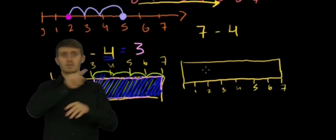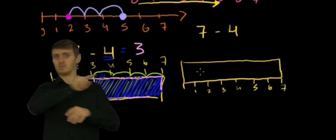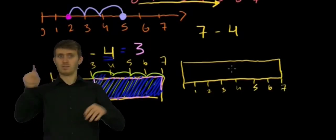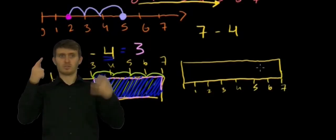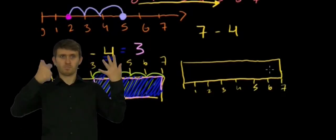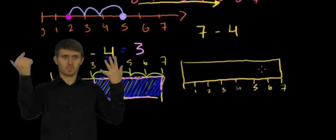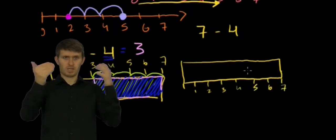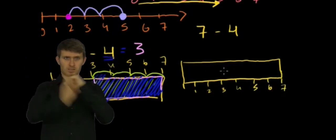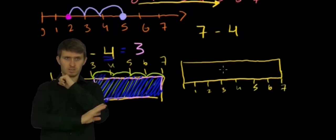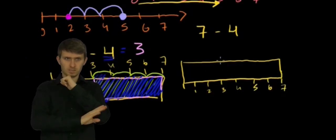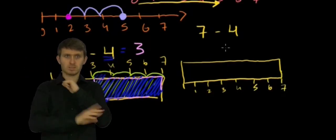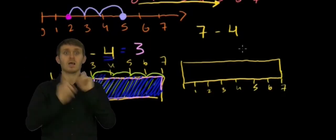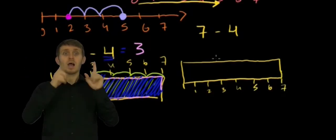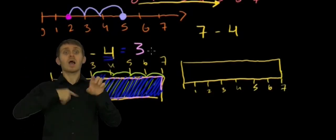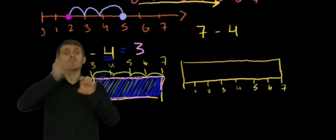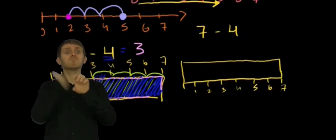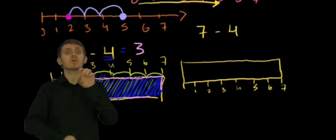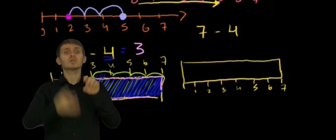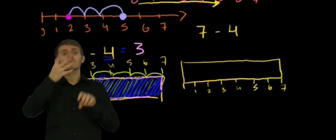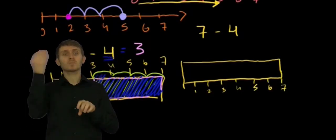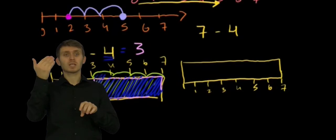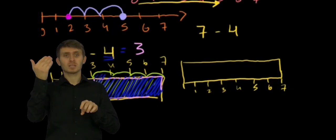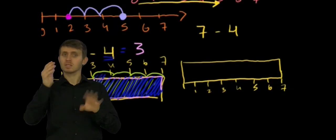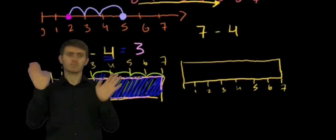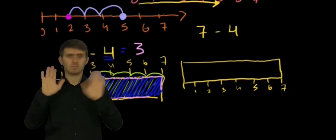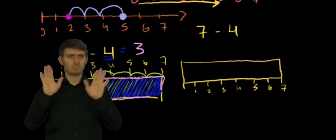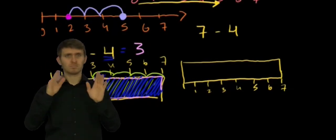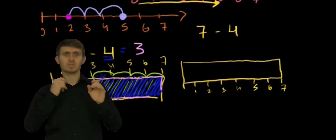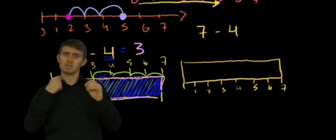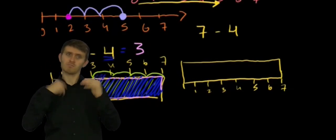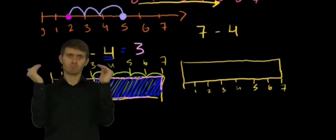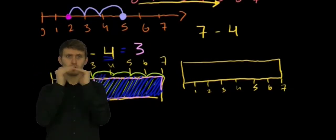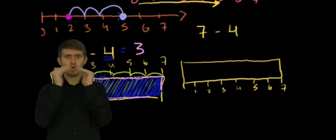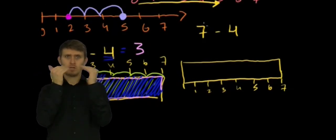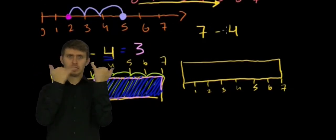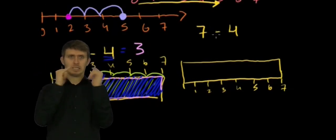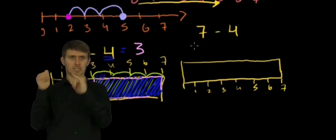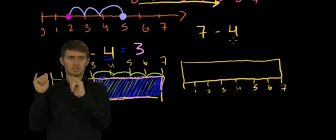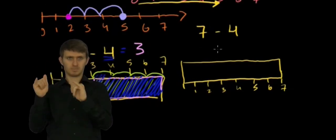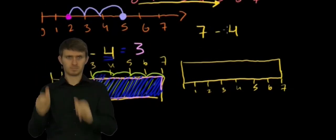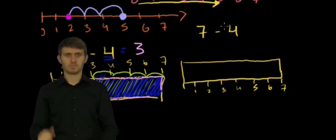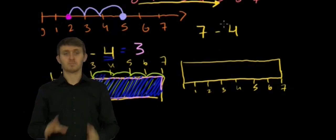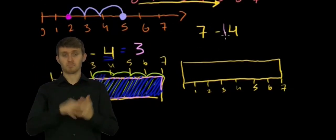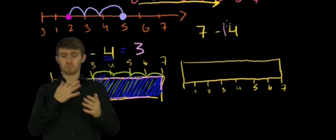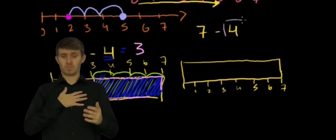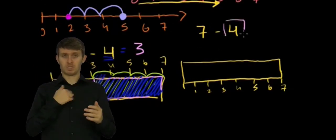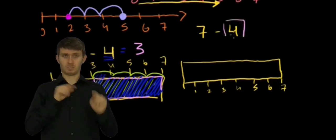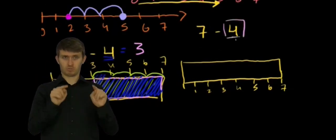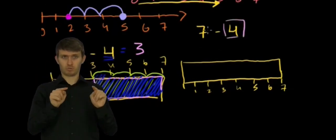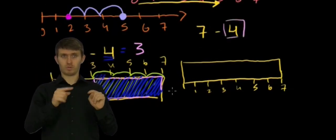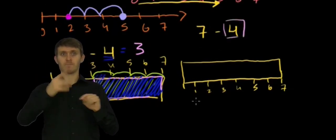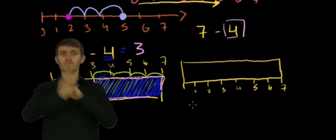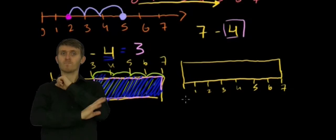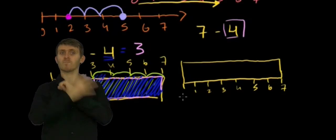1, 2, 3, 4, 5, 6, 7. So once again, a 7-inch long piece of wood. And now, instead of taking 4 away of it, I'm comparing it. So that's the 7. I'm comparing it